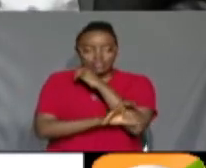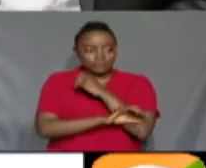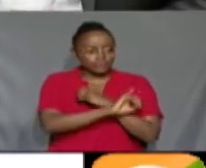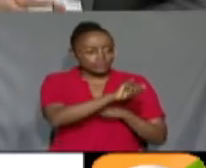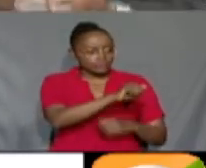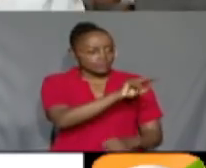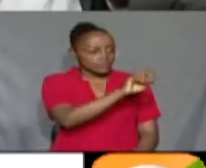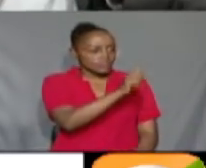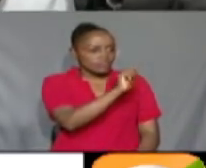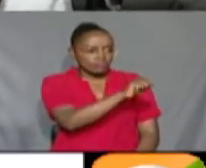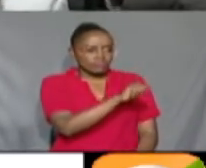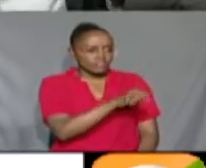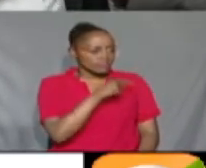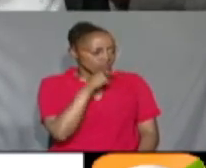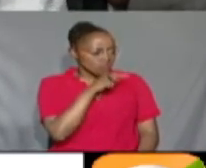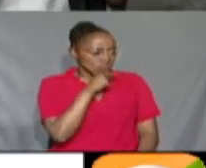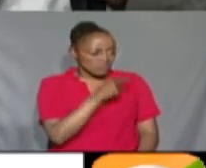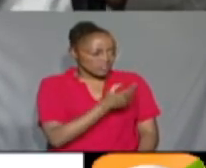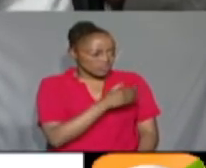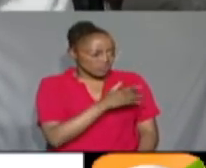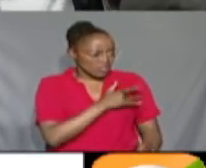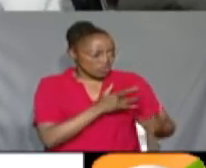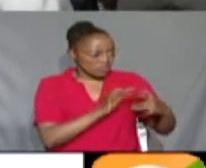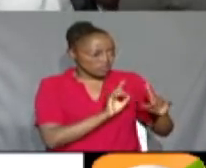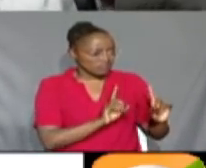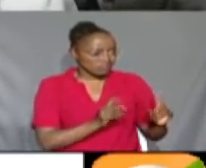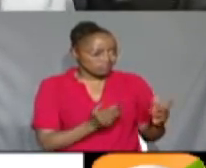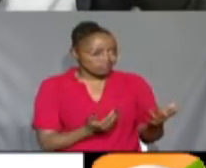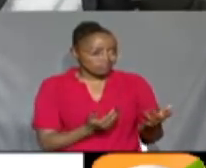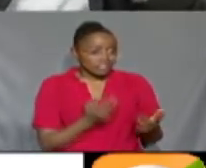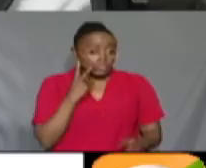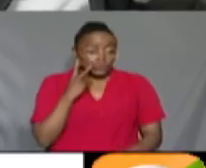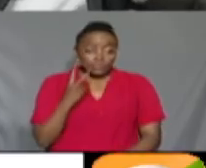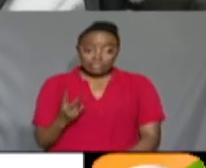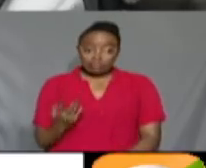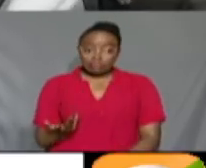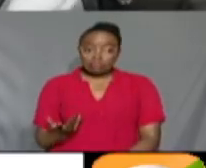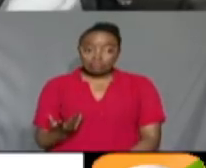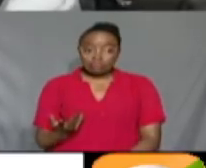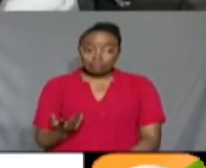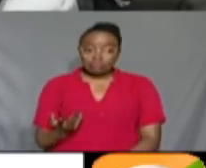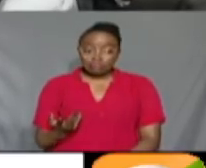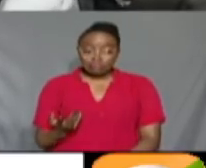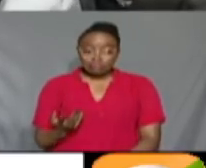you can respond to those concerns. Yeah, you see, Waiga, you know,